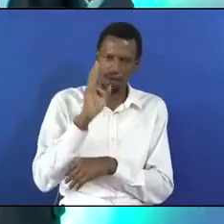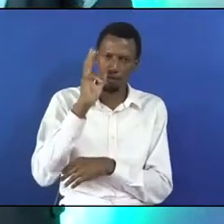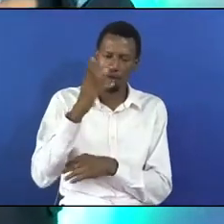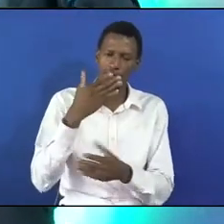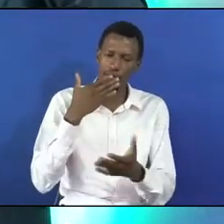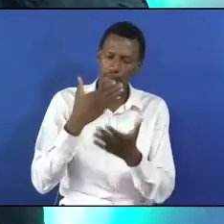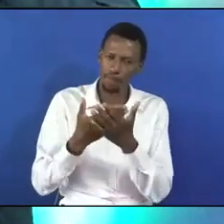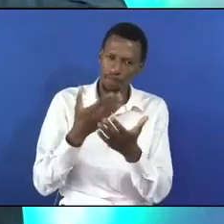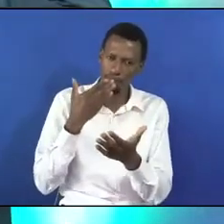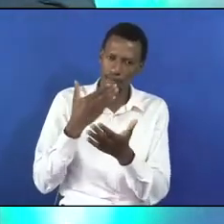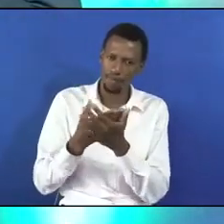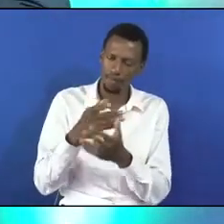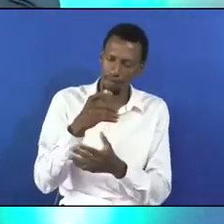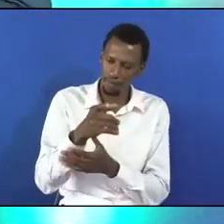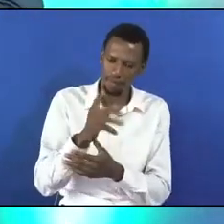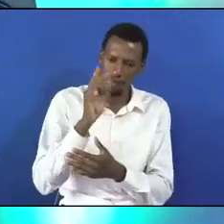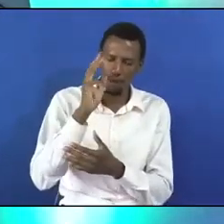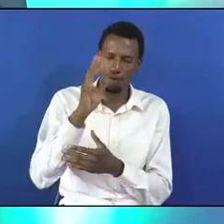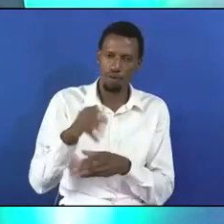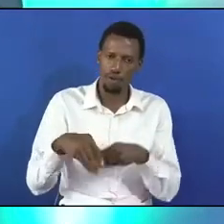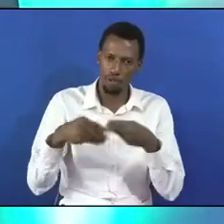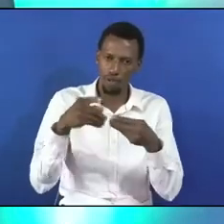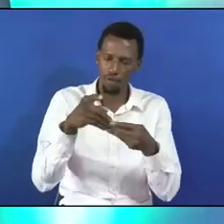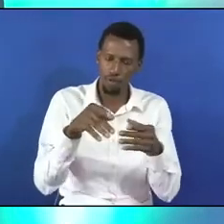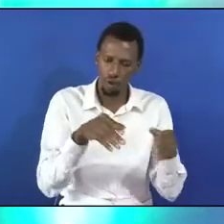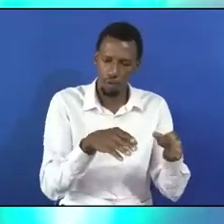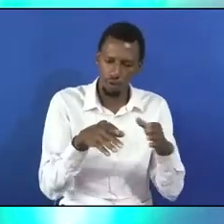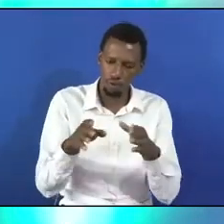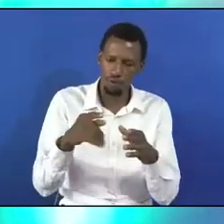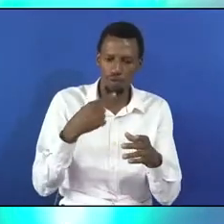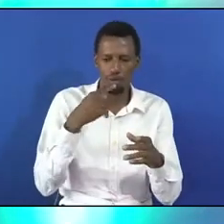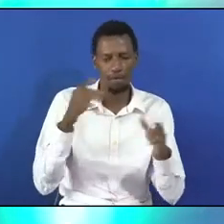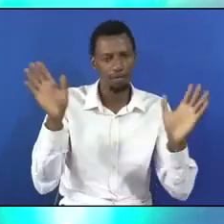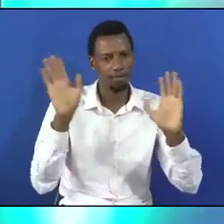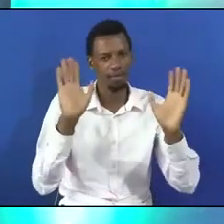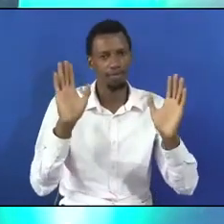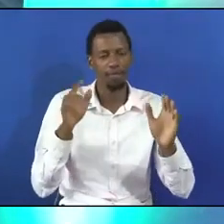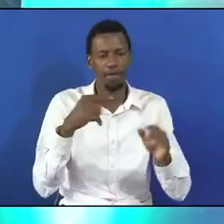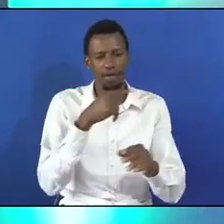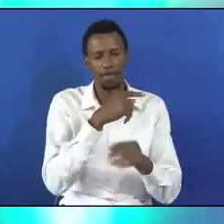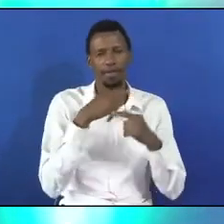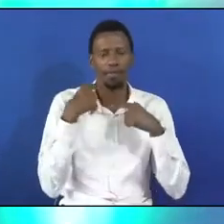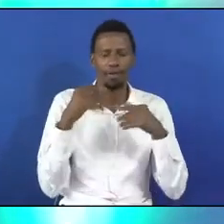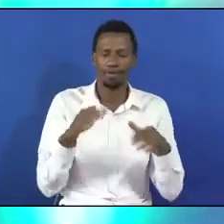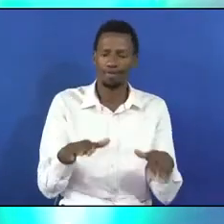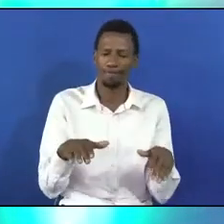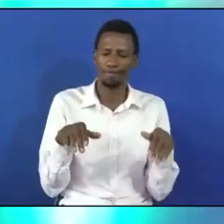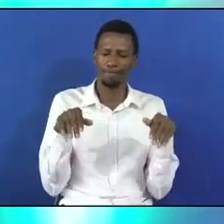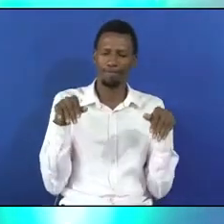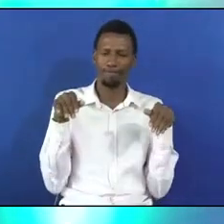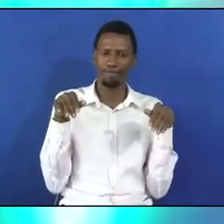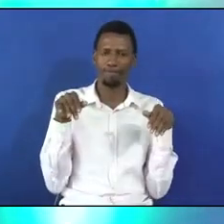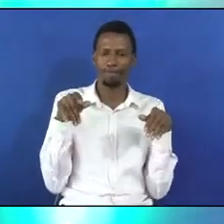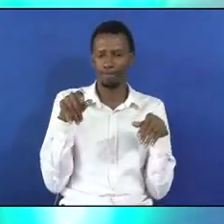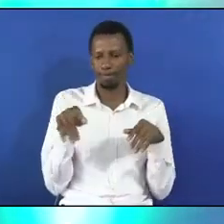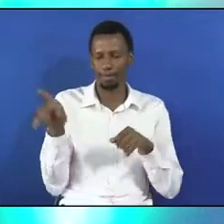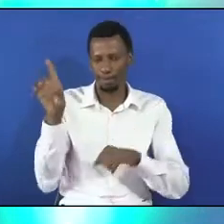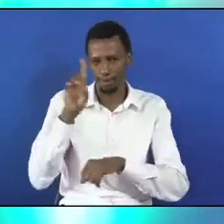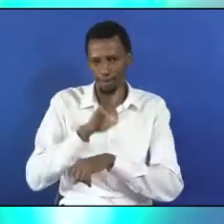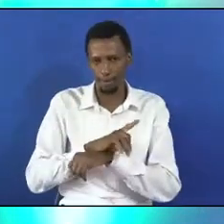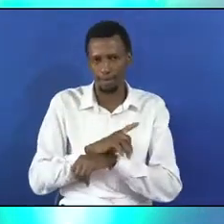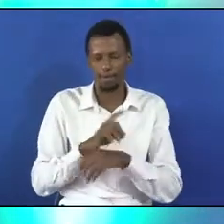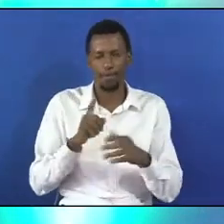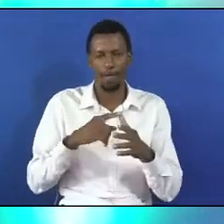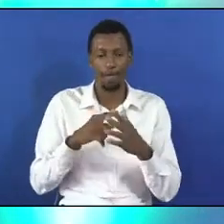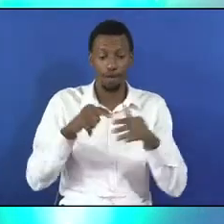what? To say that you have gone. I've been waiting for this day, and today was the day that